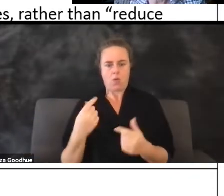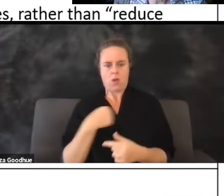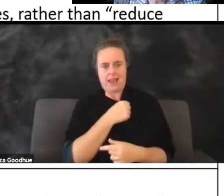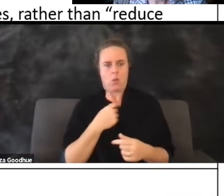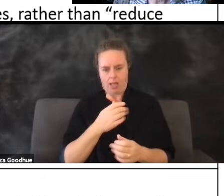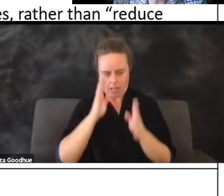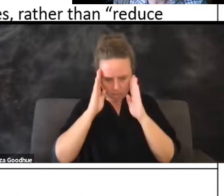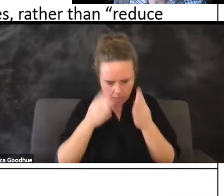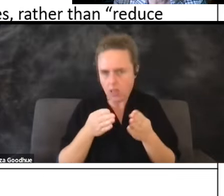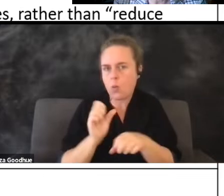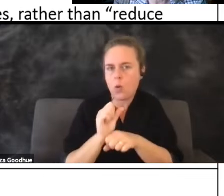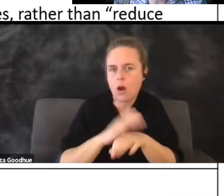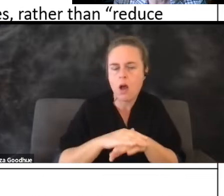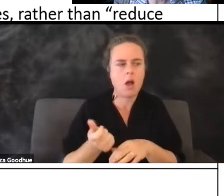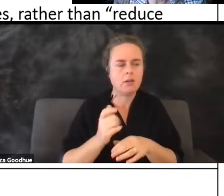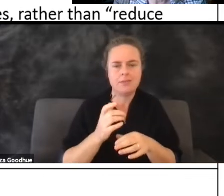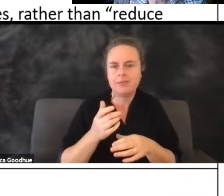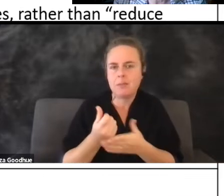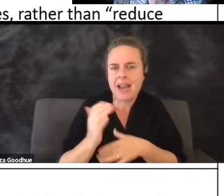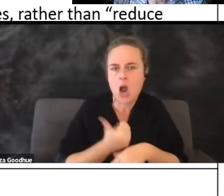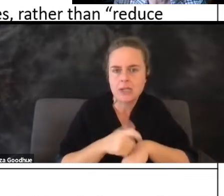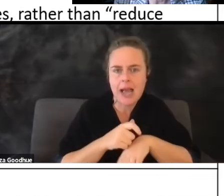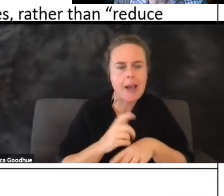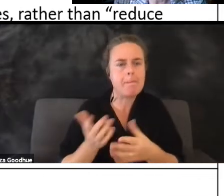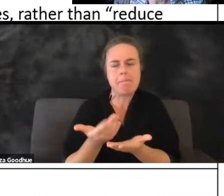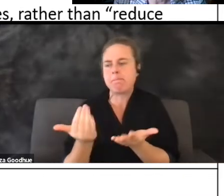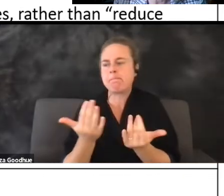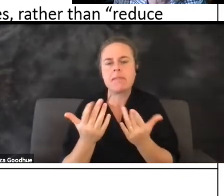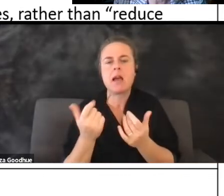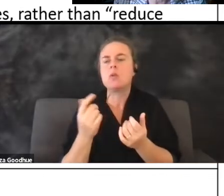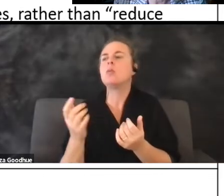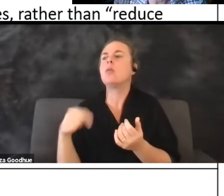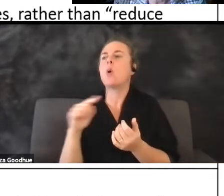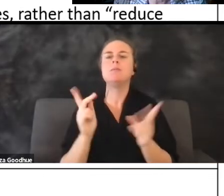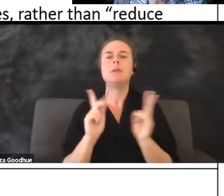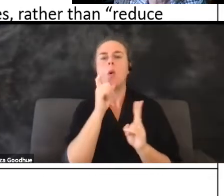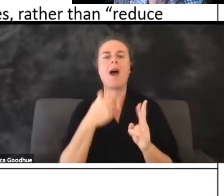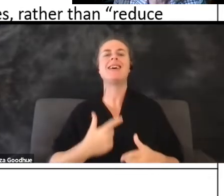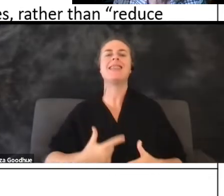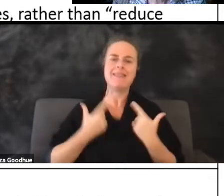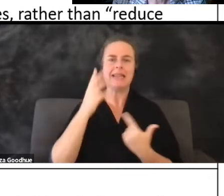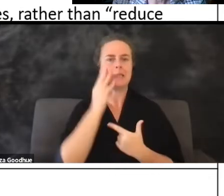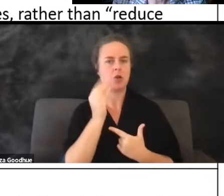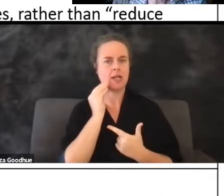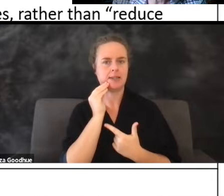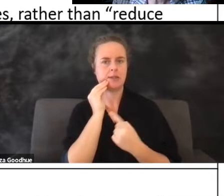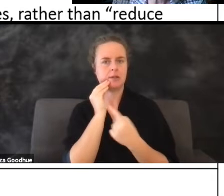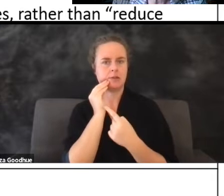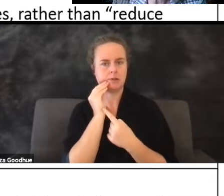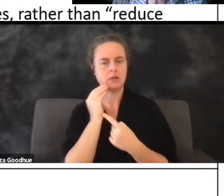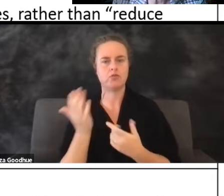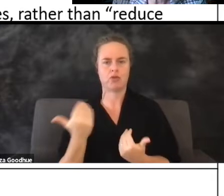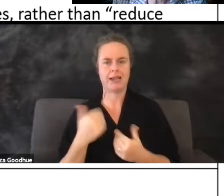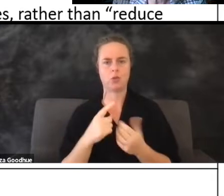the community. How do you bring those people with lived and living experience into those conversations? And then the